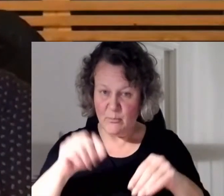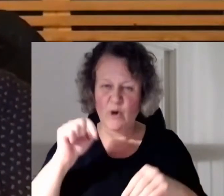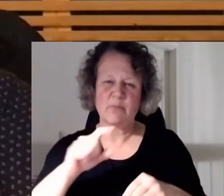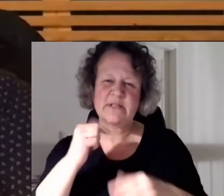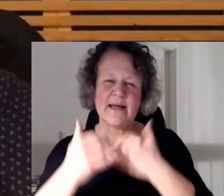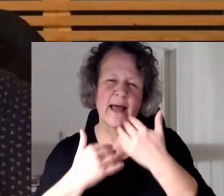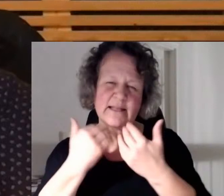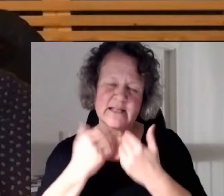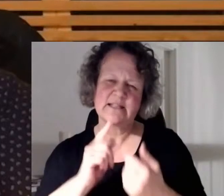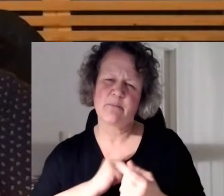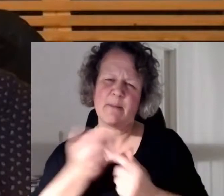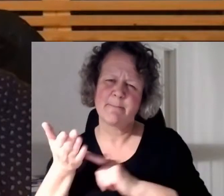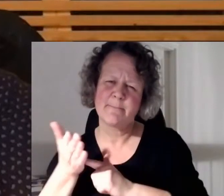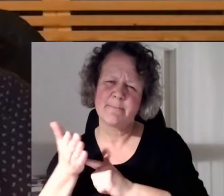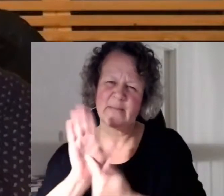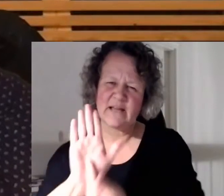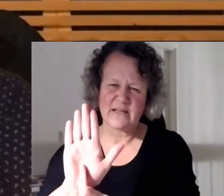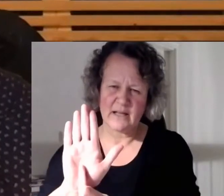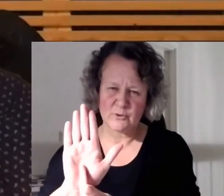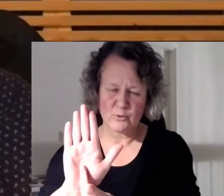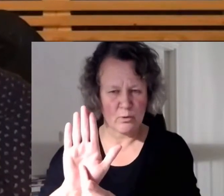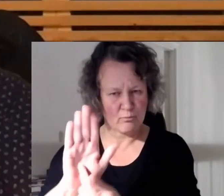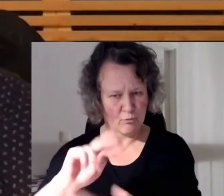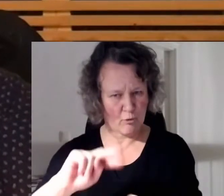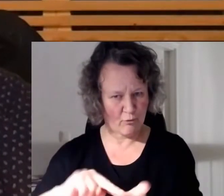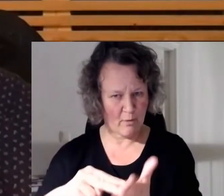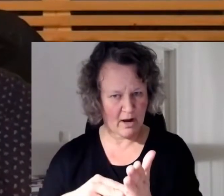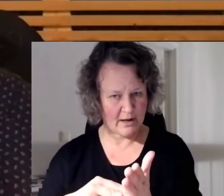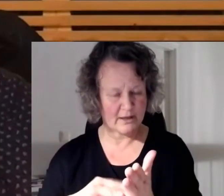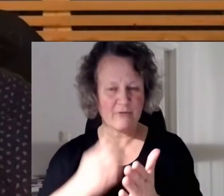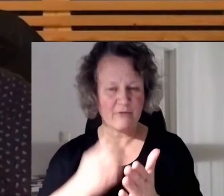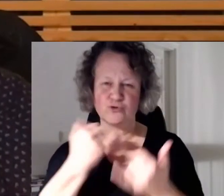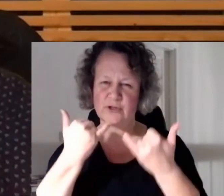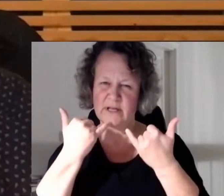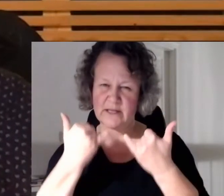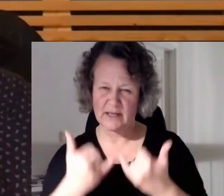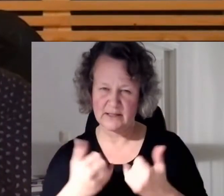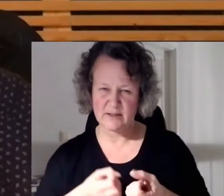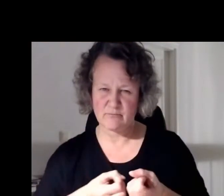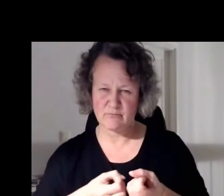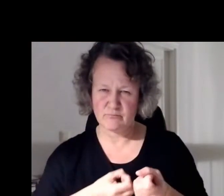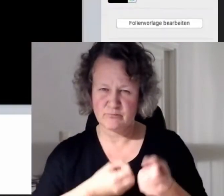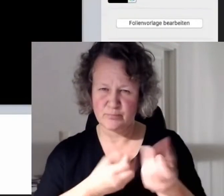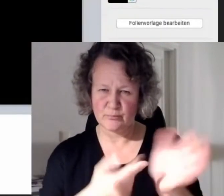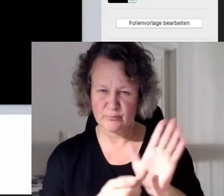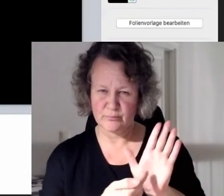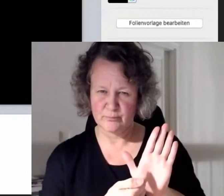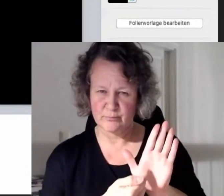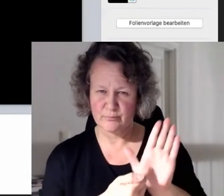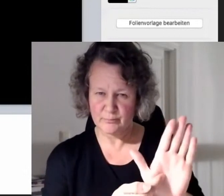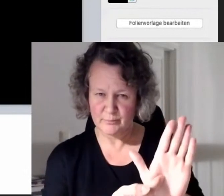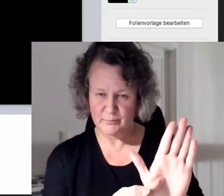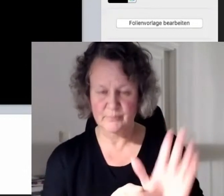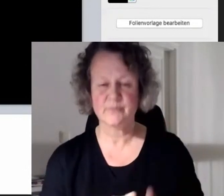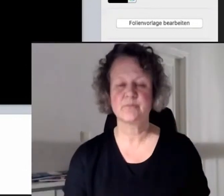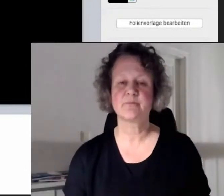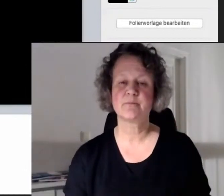I can tell some stories. I prepared a short presentation. I would like to share this with